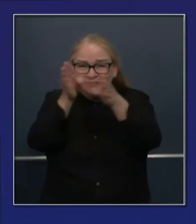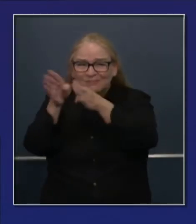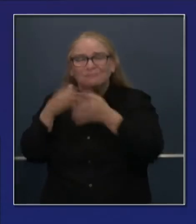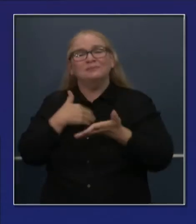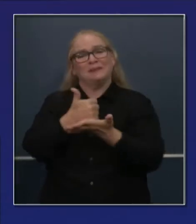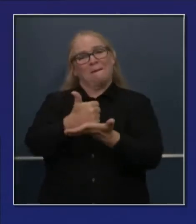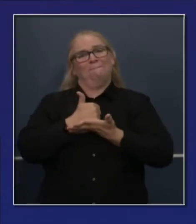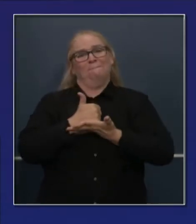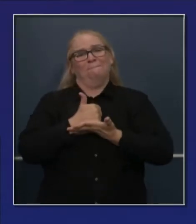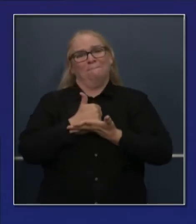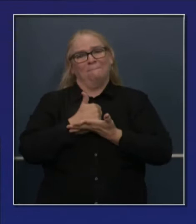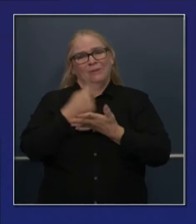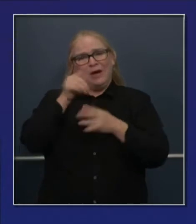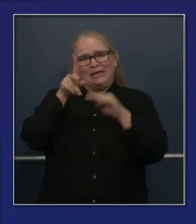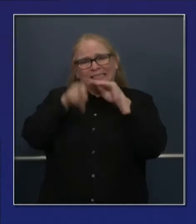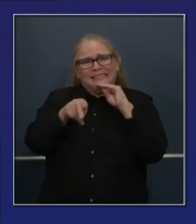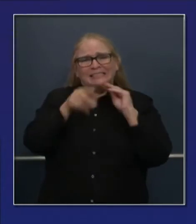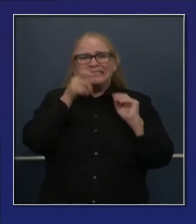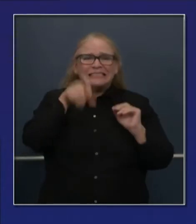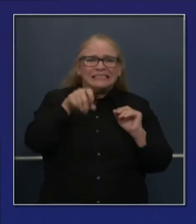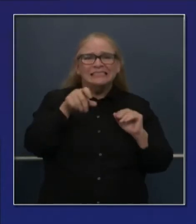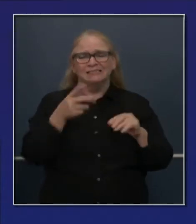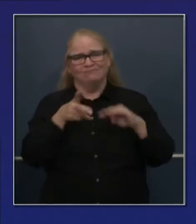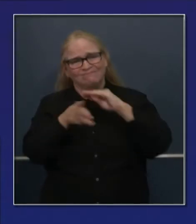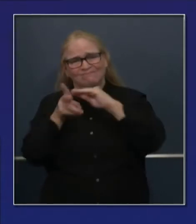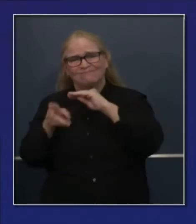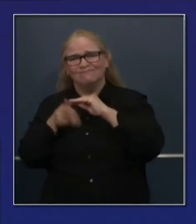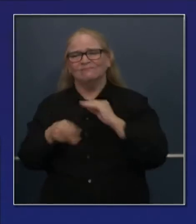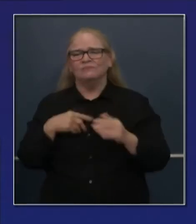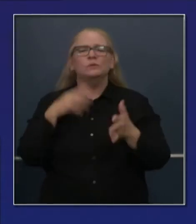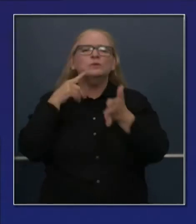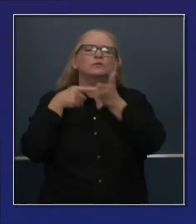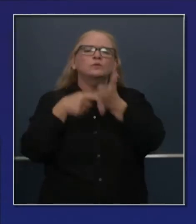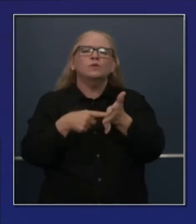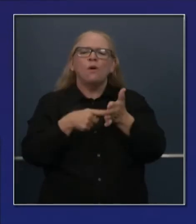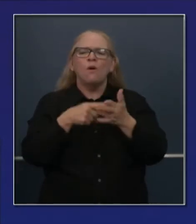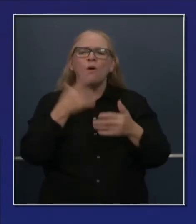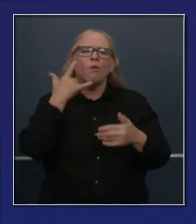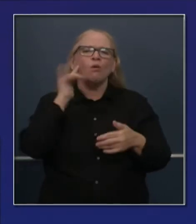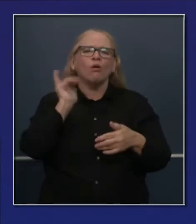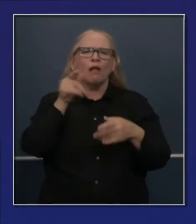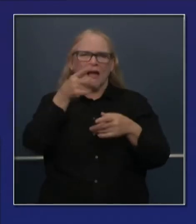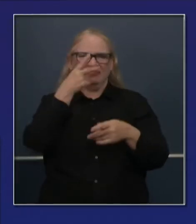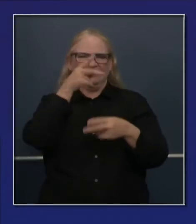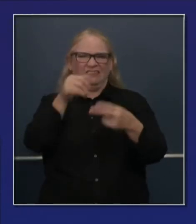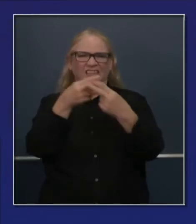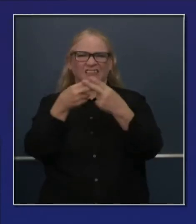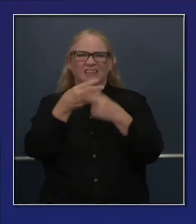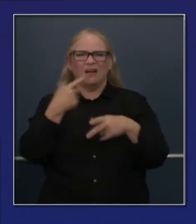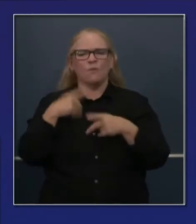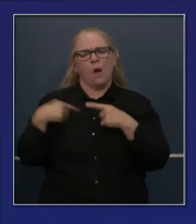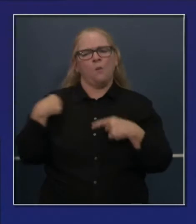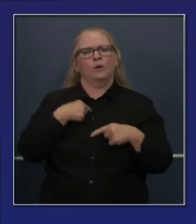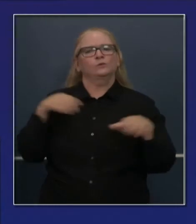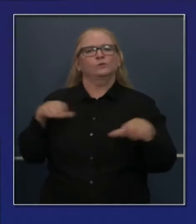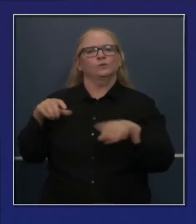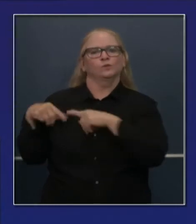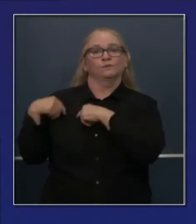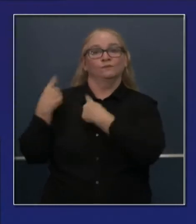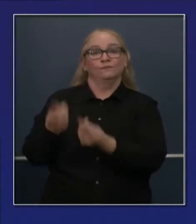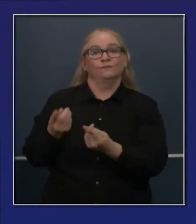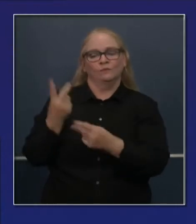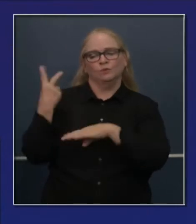but let me first give you an overview of exactly what has occurred and what's happened in terms of those efforts over the course of the last 48